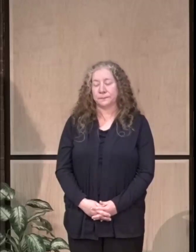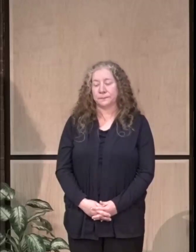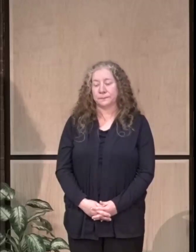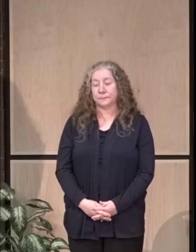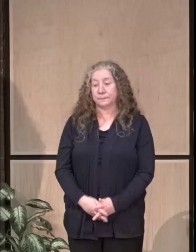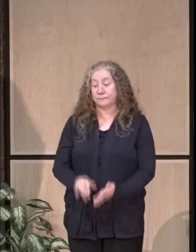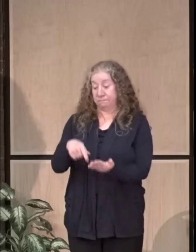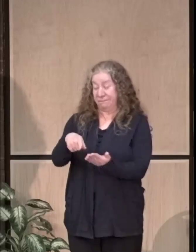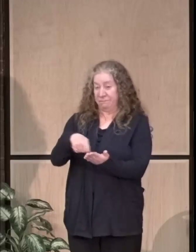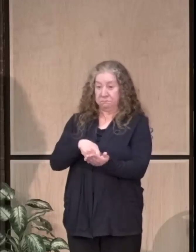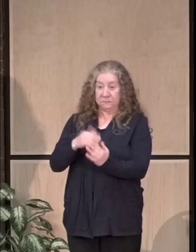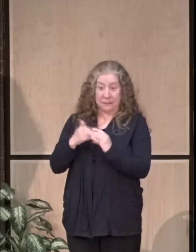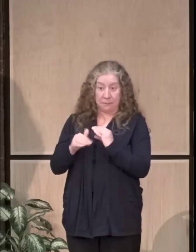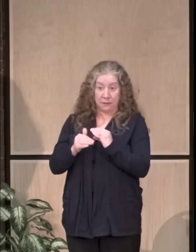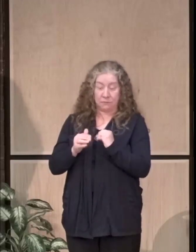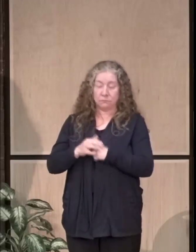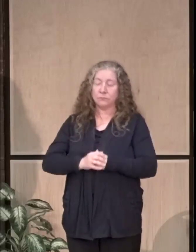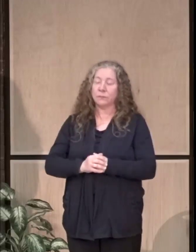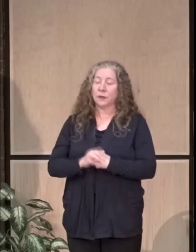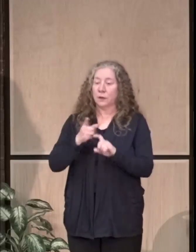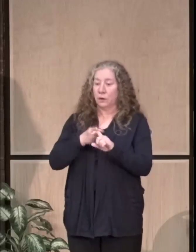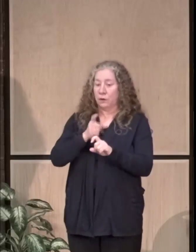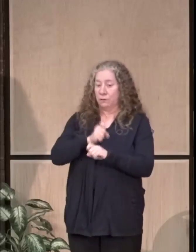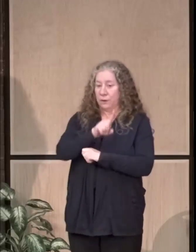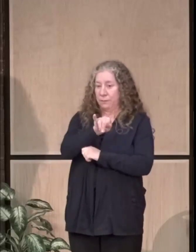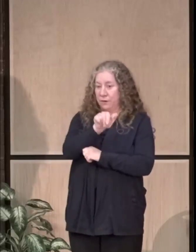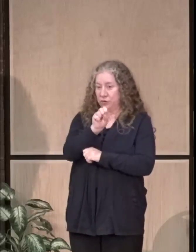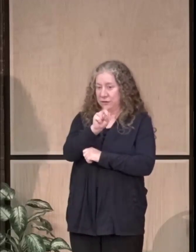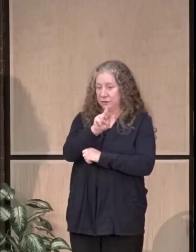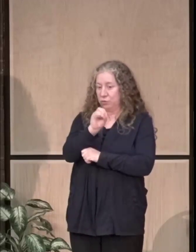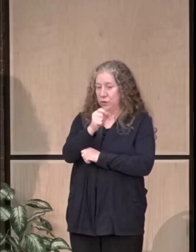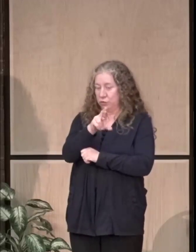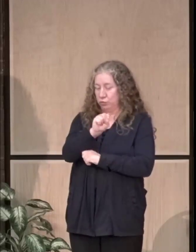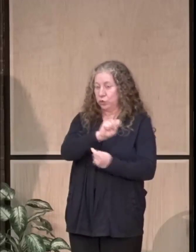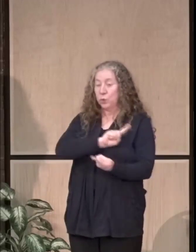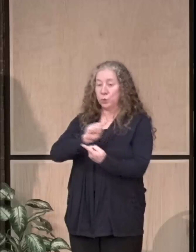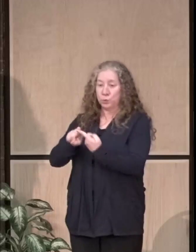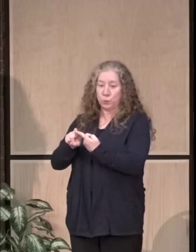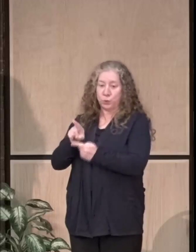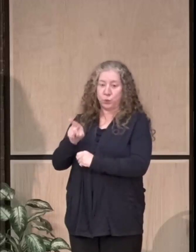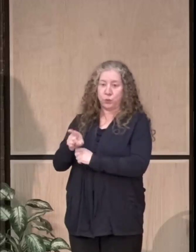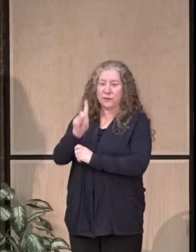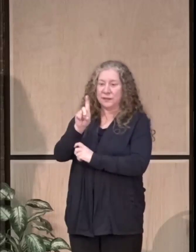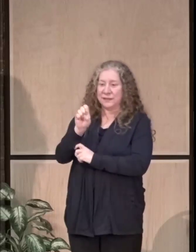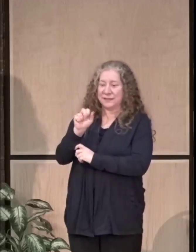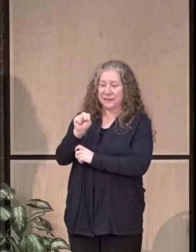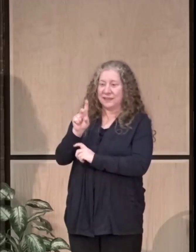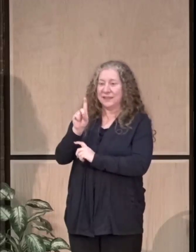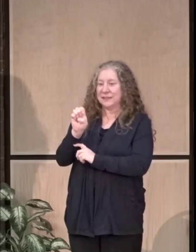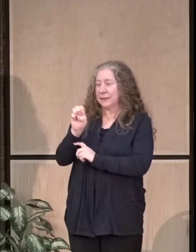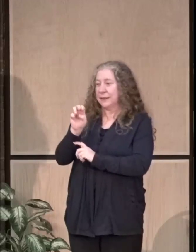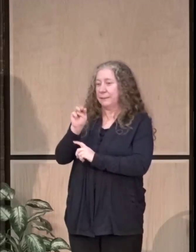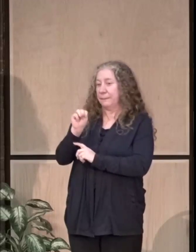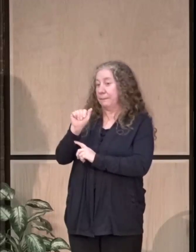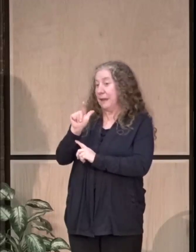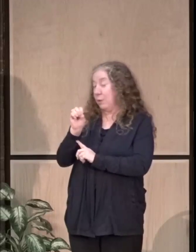This is a email from Jason Rogers to Dean DeMello. Do you